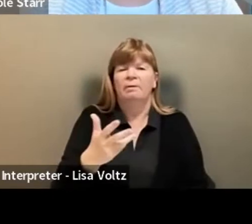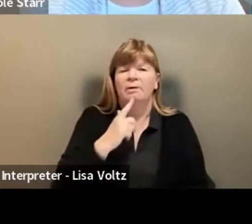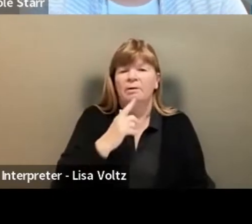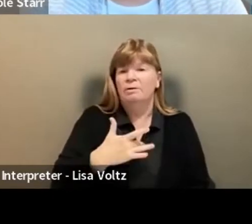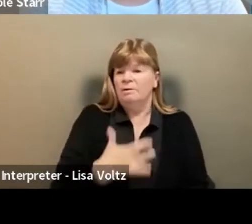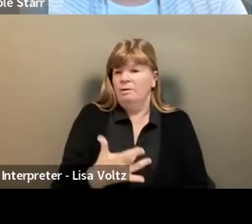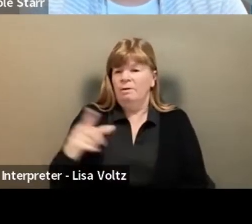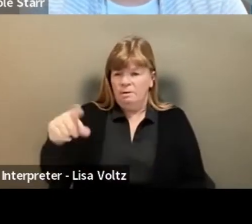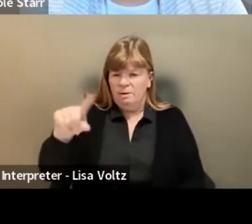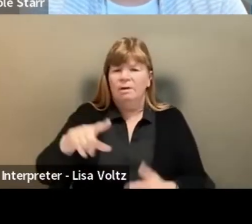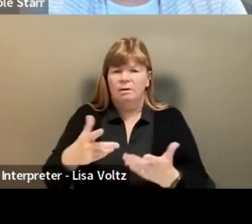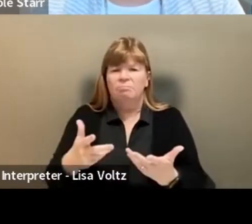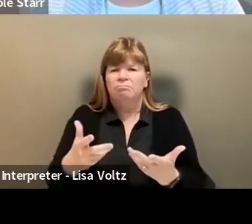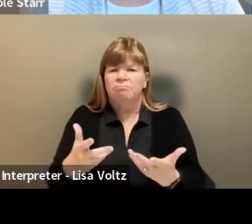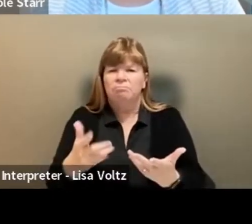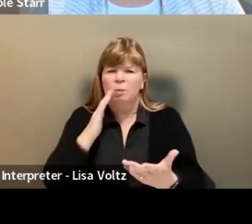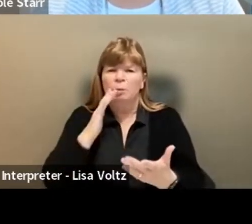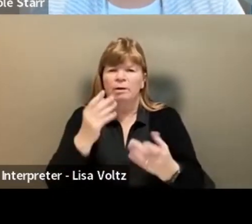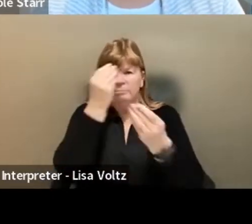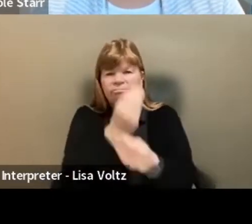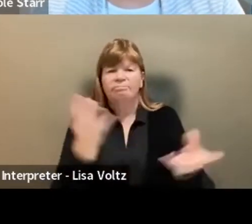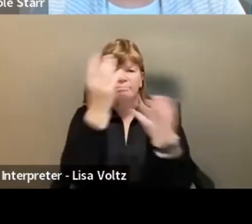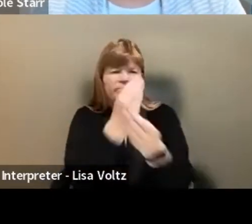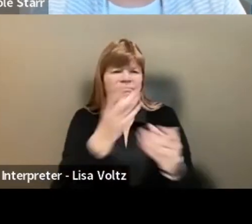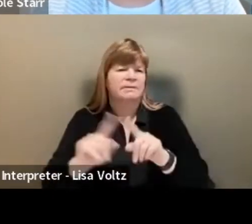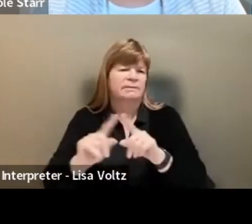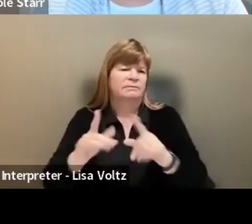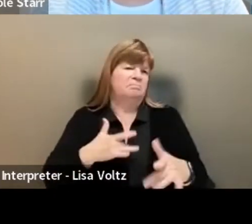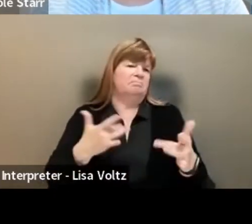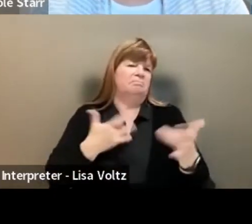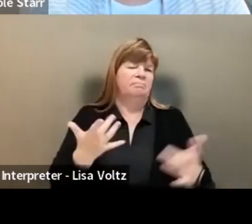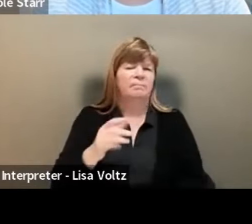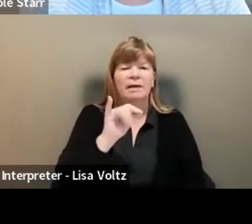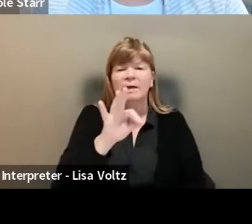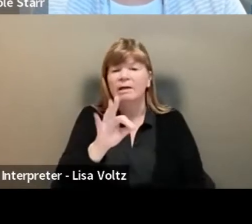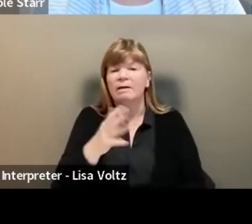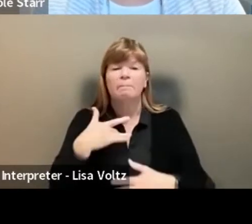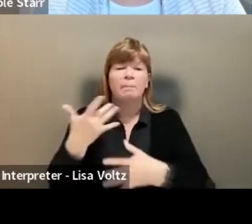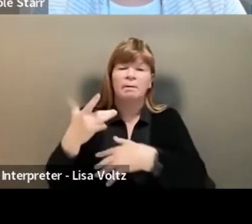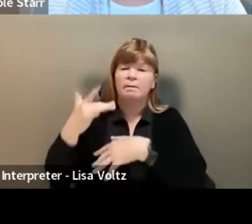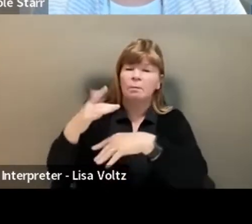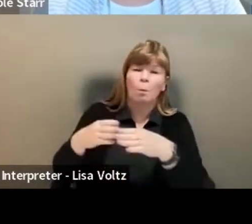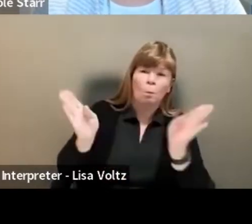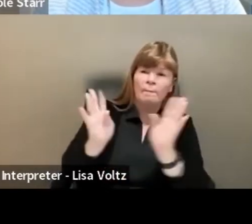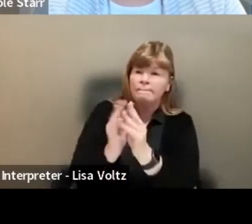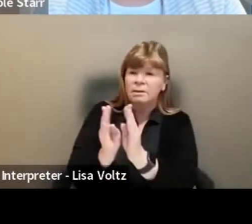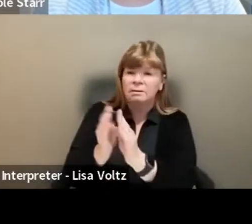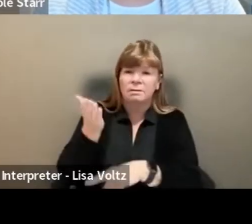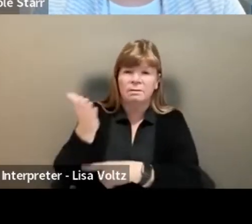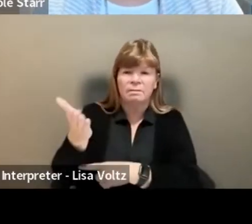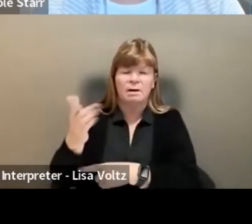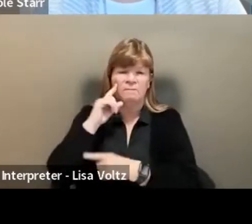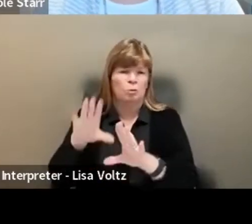they will announce opportunities, or if there's an open meeting for a